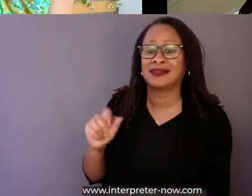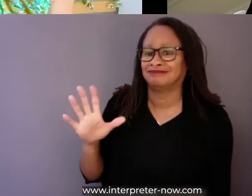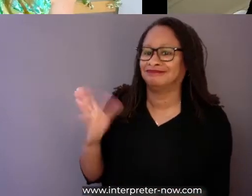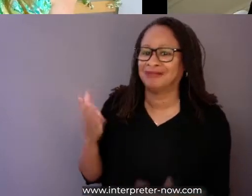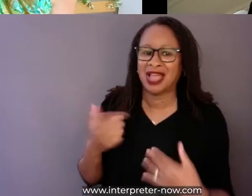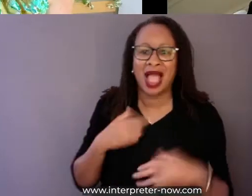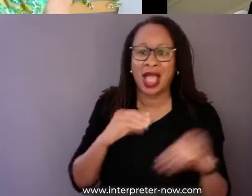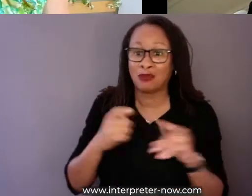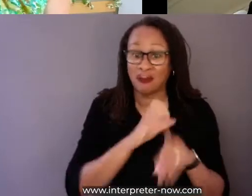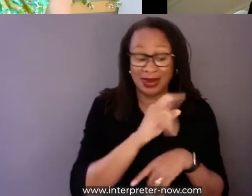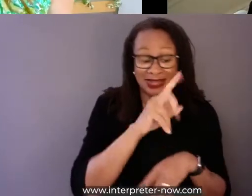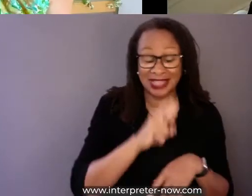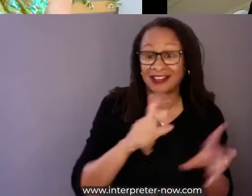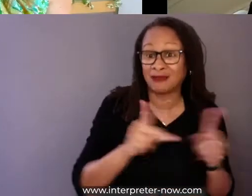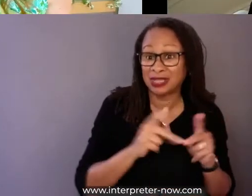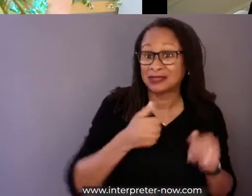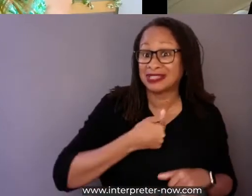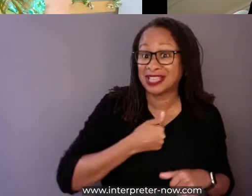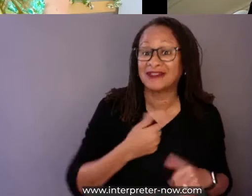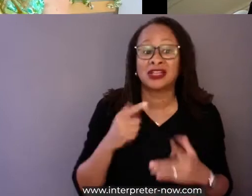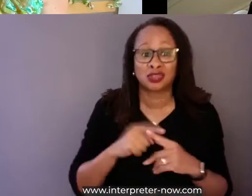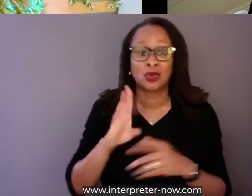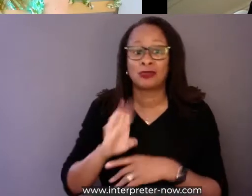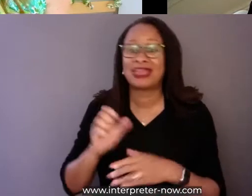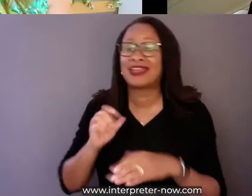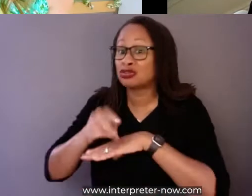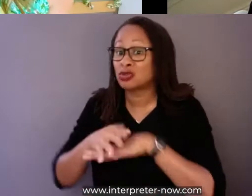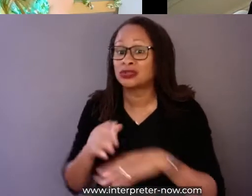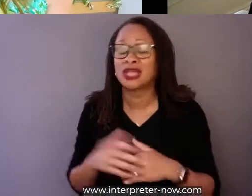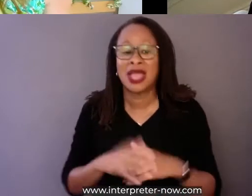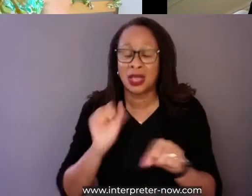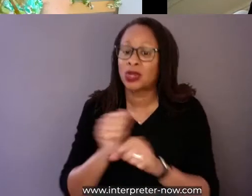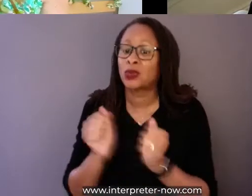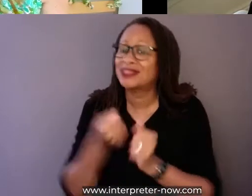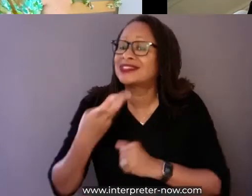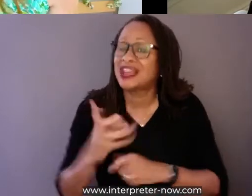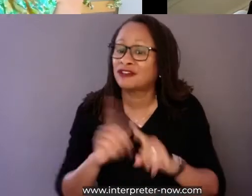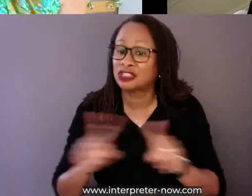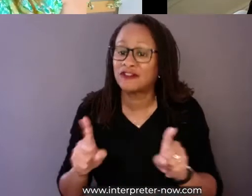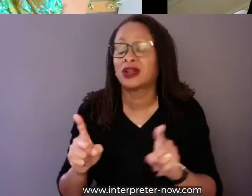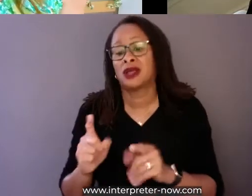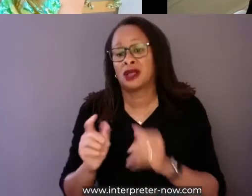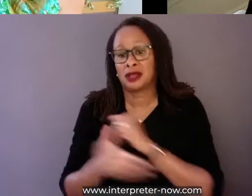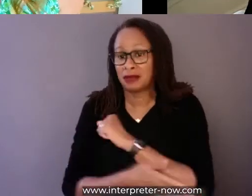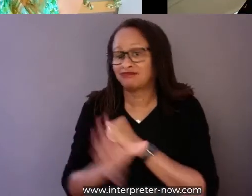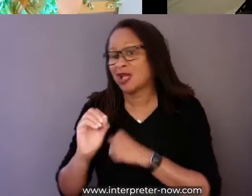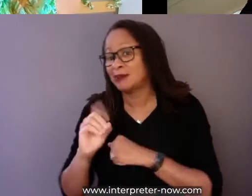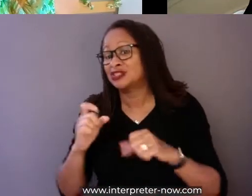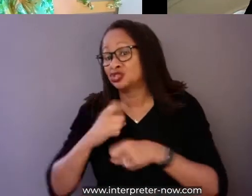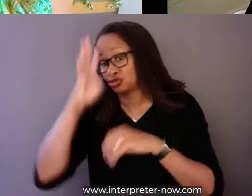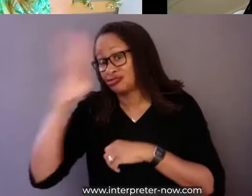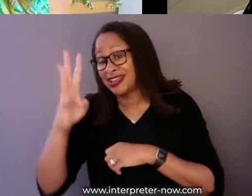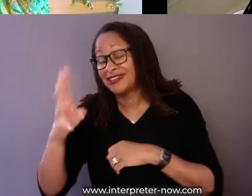from being an executive to being a consultant and working with several different companies to create change. Same